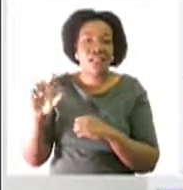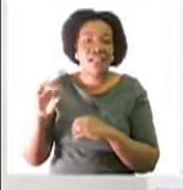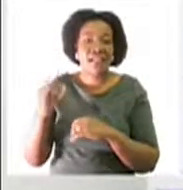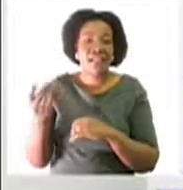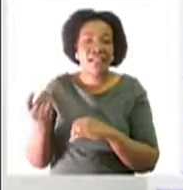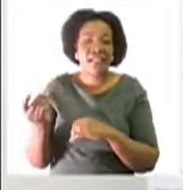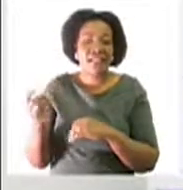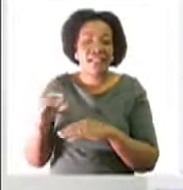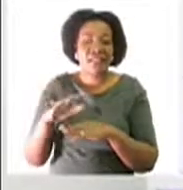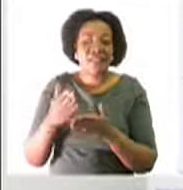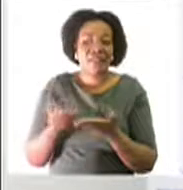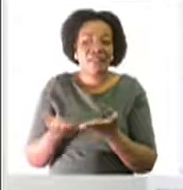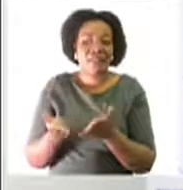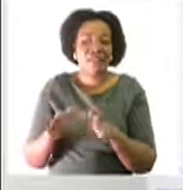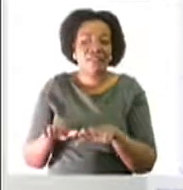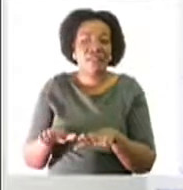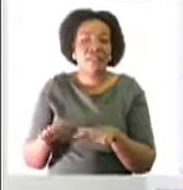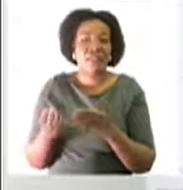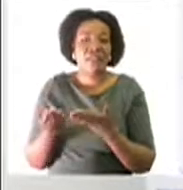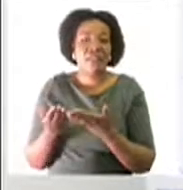grow, and then another one.